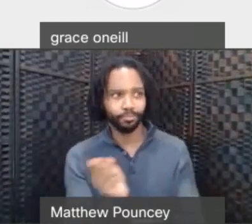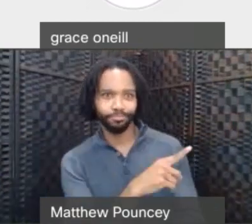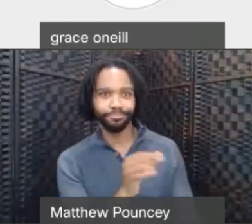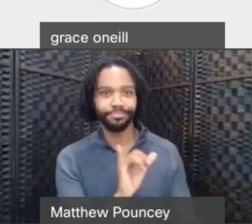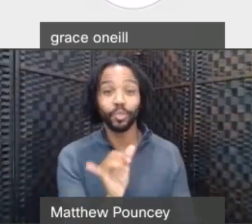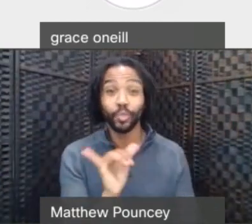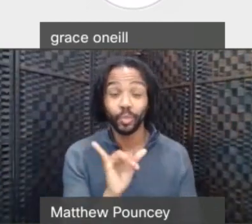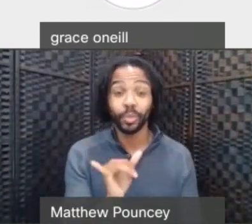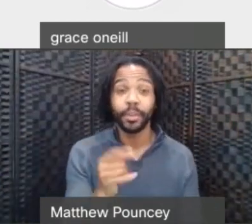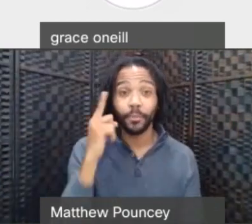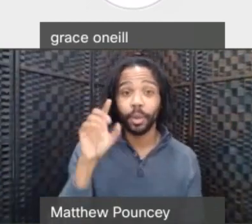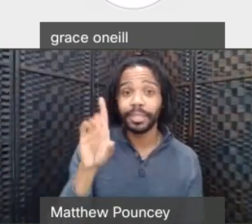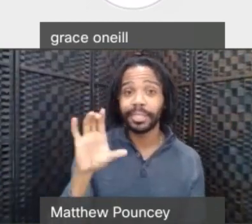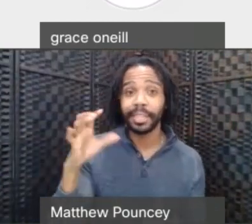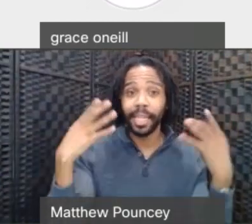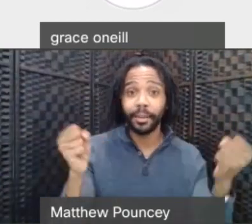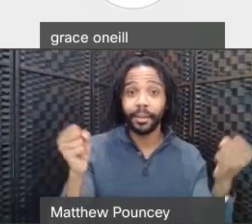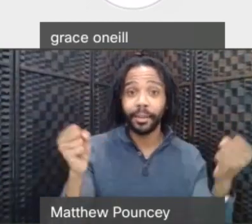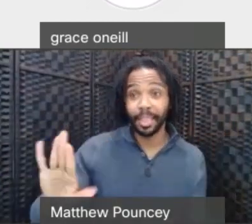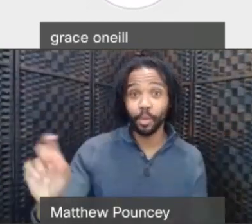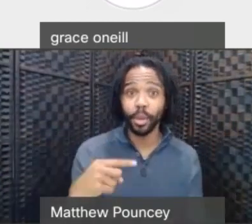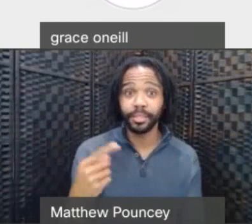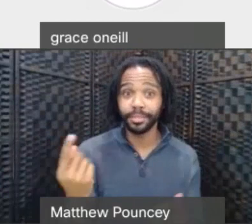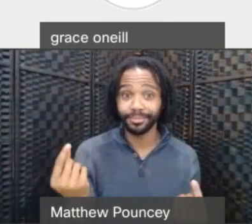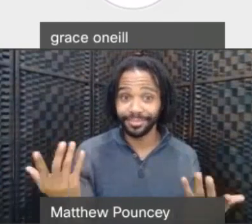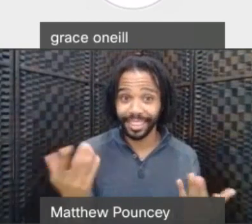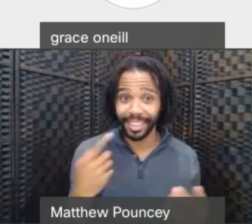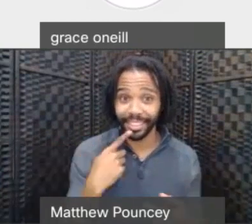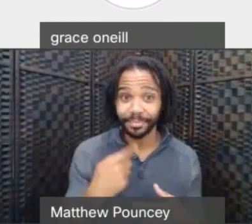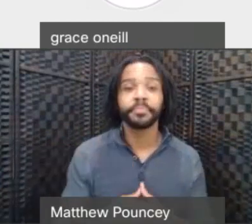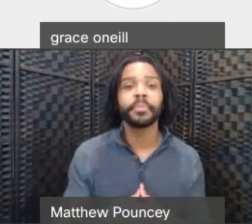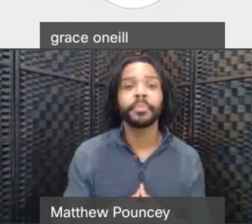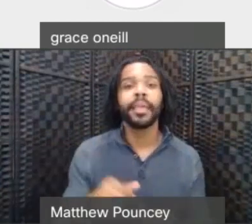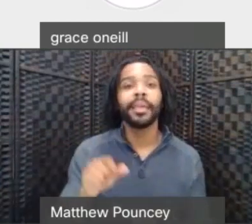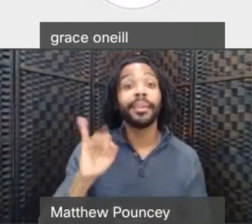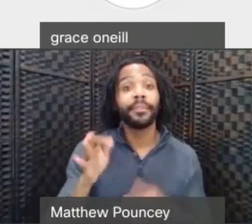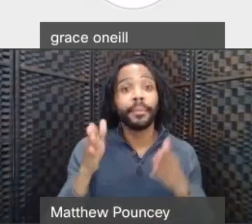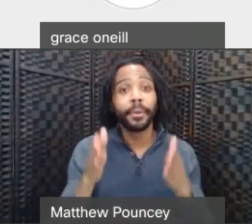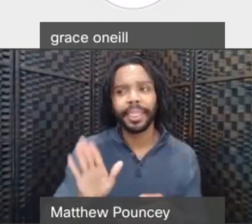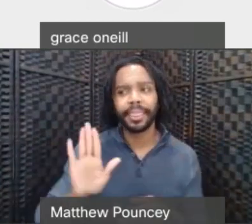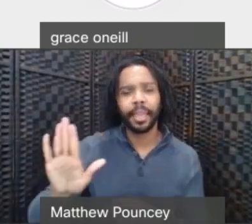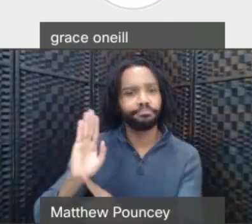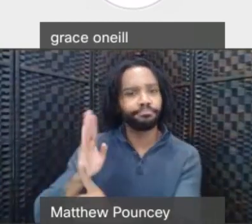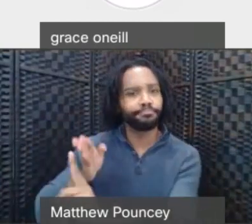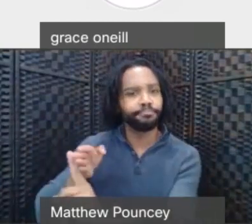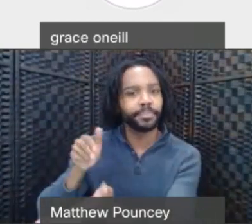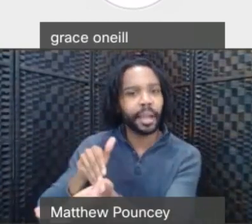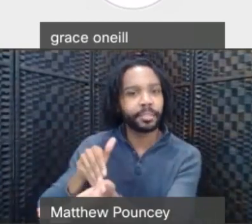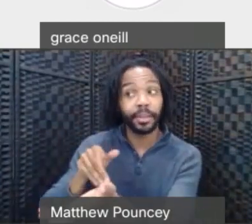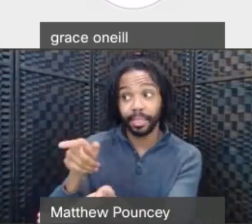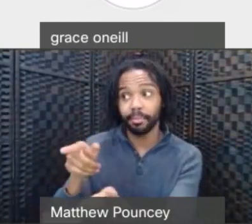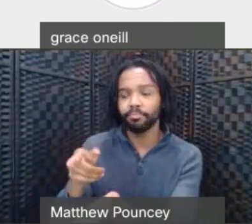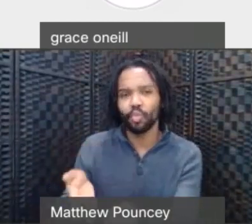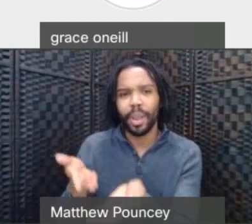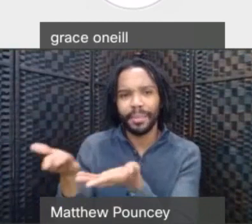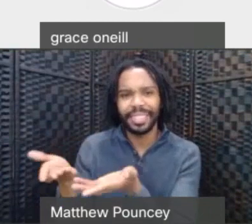because so their question is, if a person's primary care doctor recommends a 7-day isolation